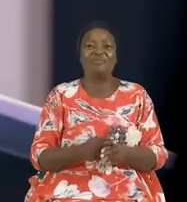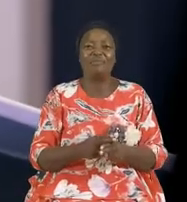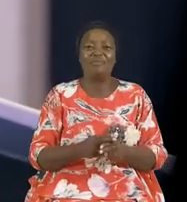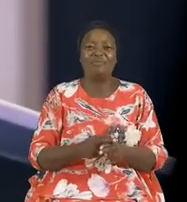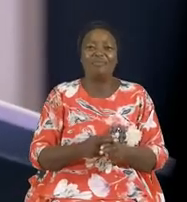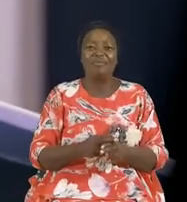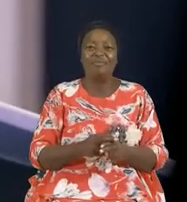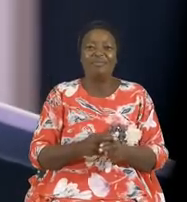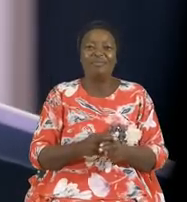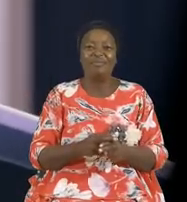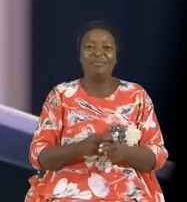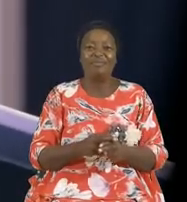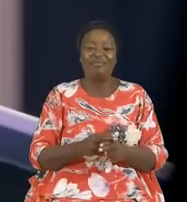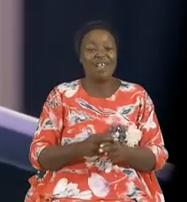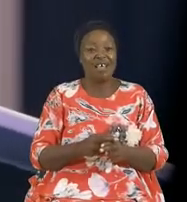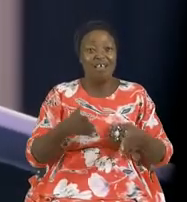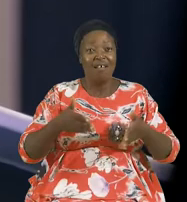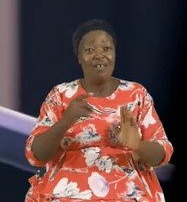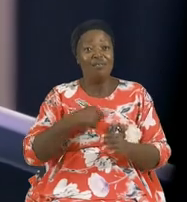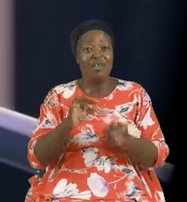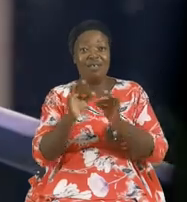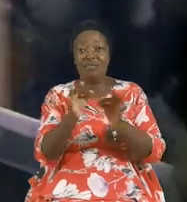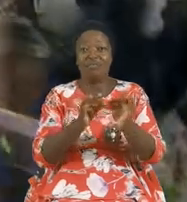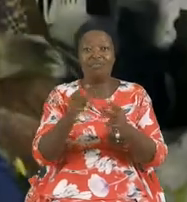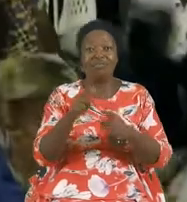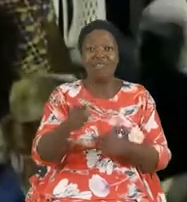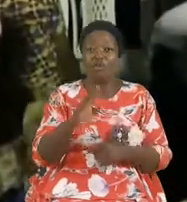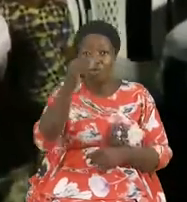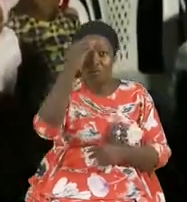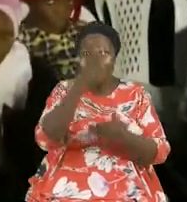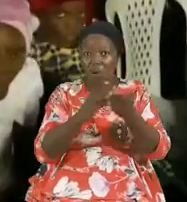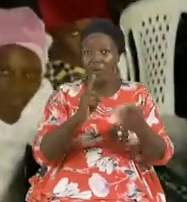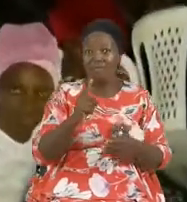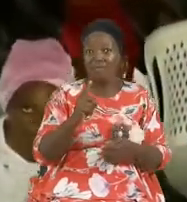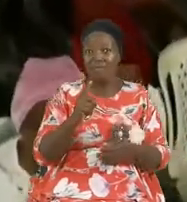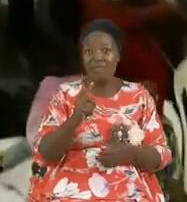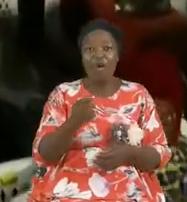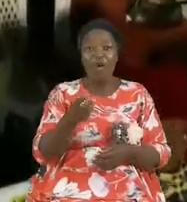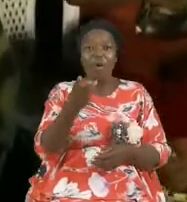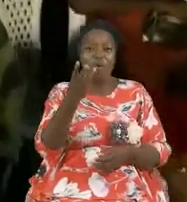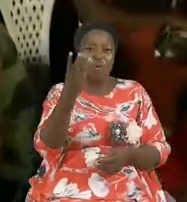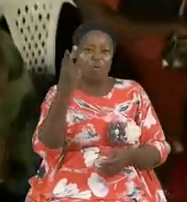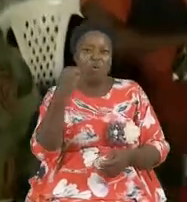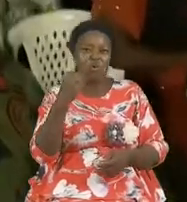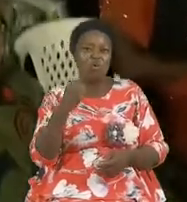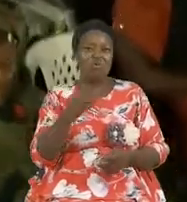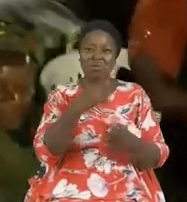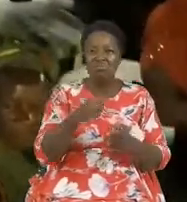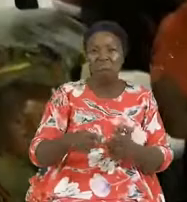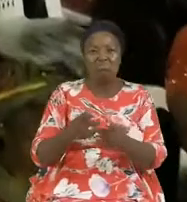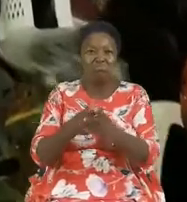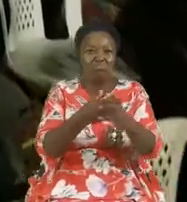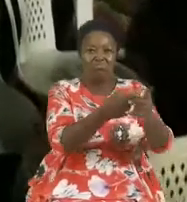life anymore, in Jesus' name. Let me explain to you. You know,